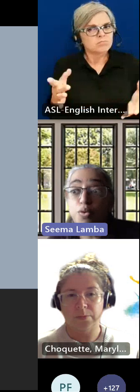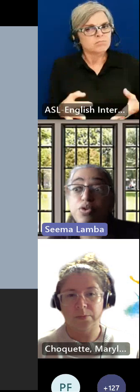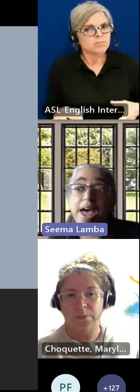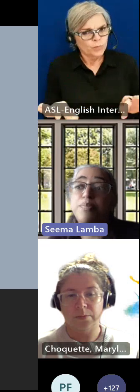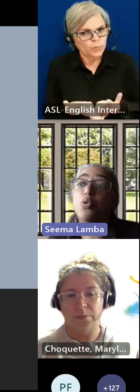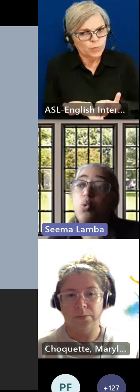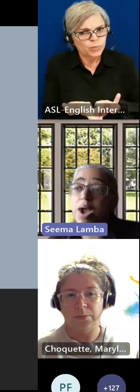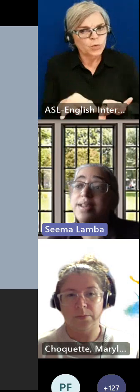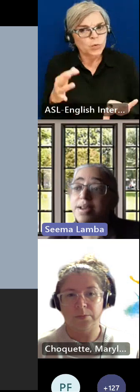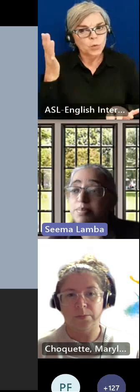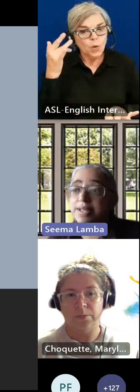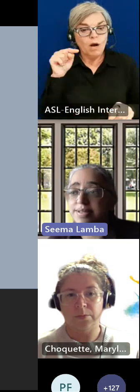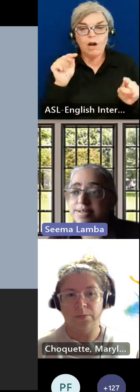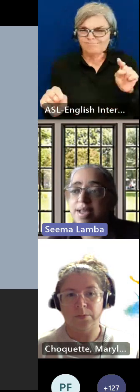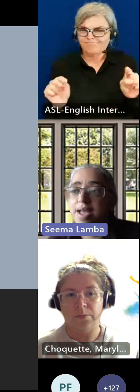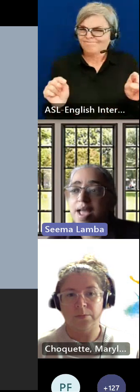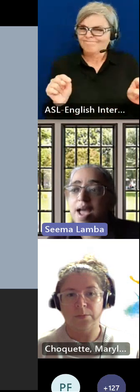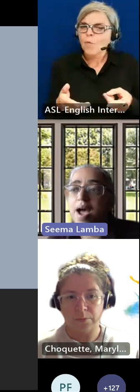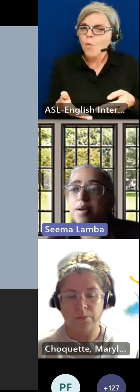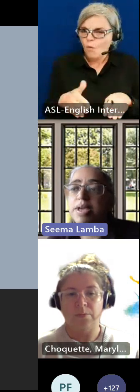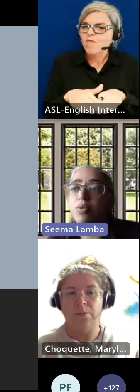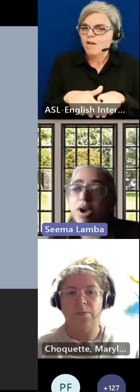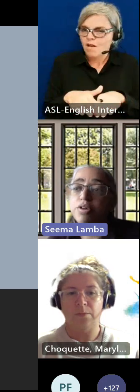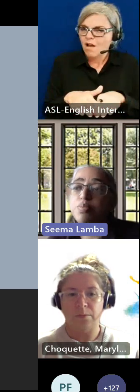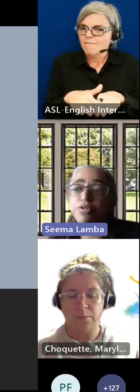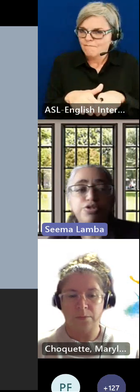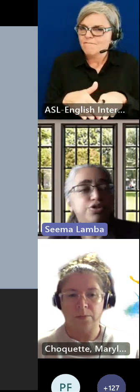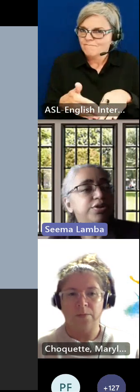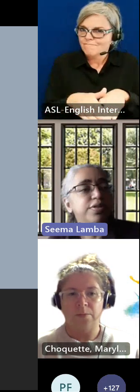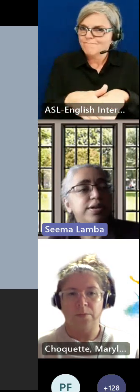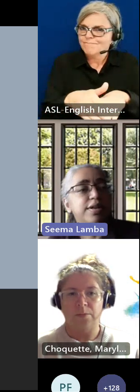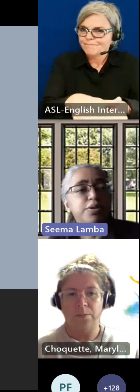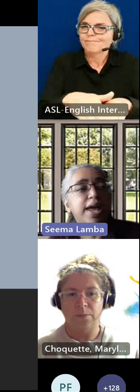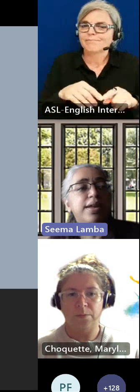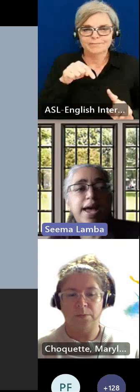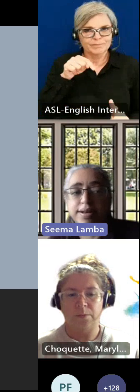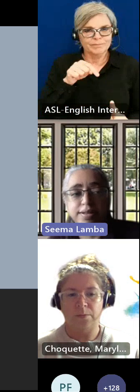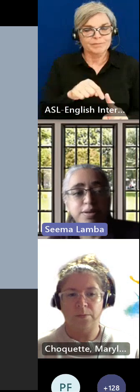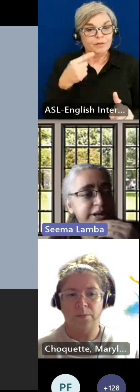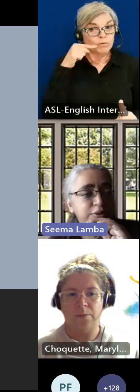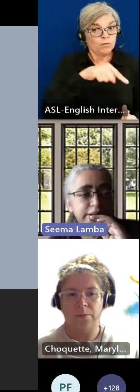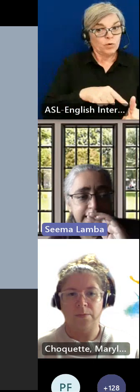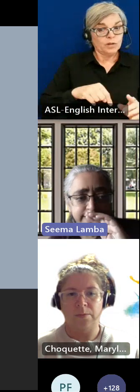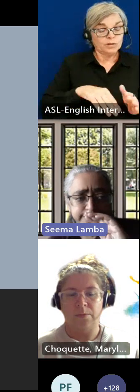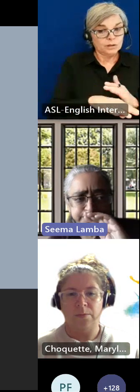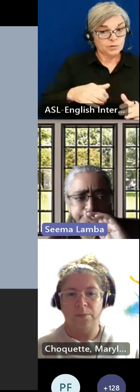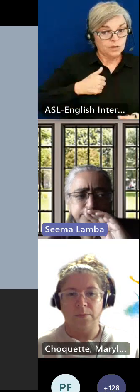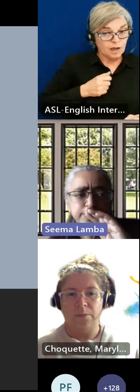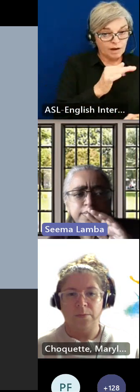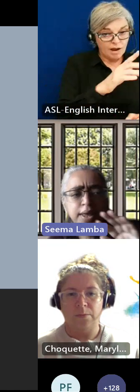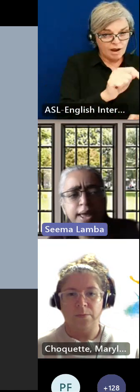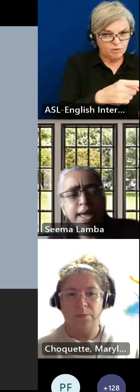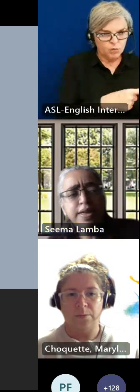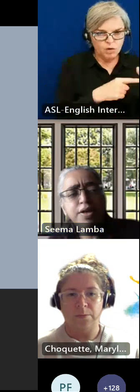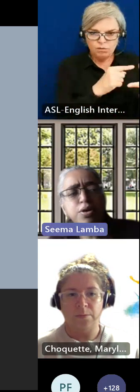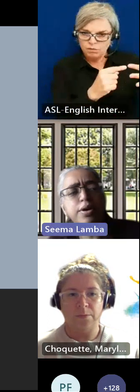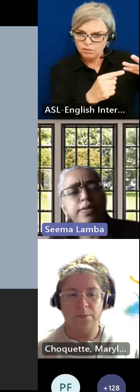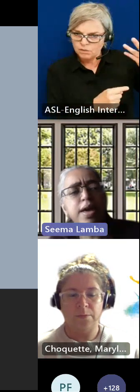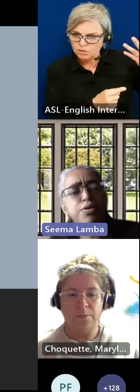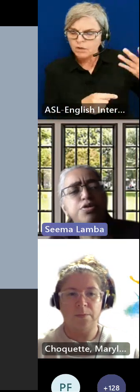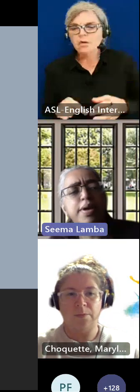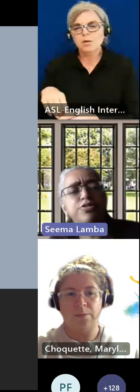they overlap quite a bit in what you're supposed to do under the Accessible Canada Act and the Employment Equity Act.